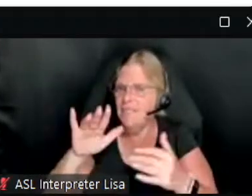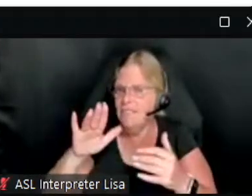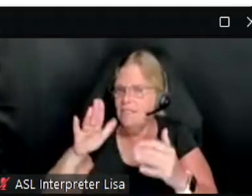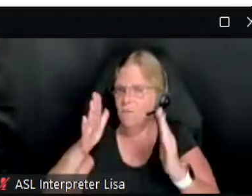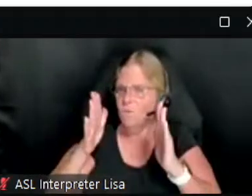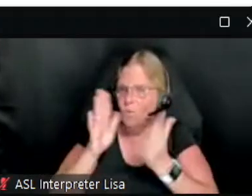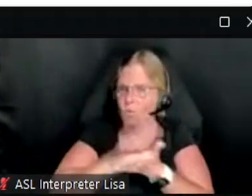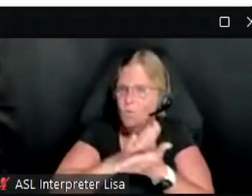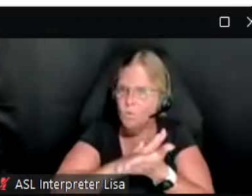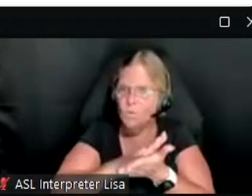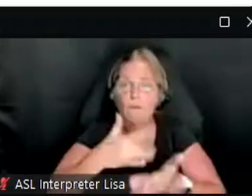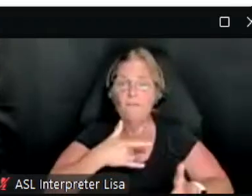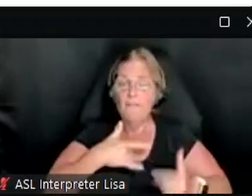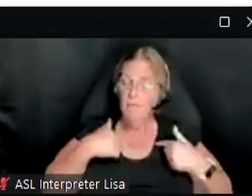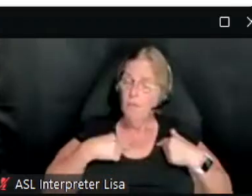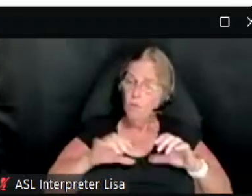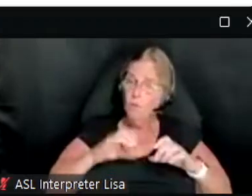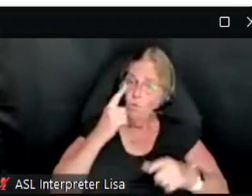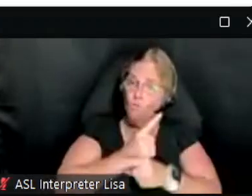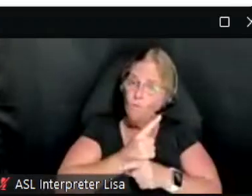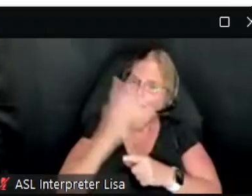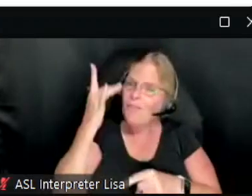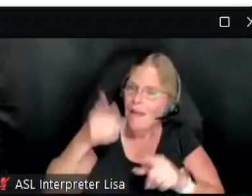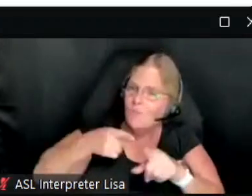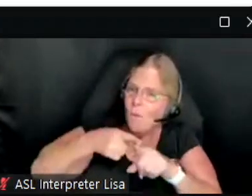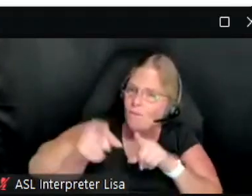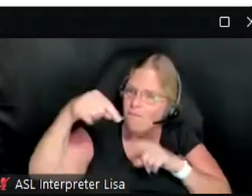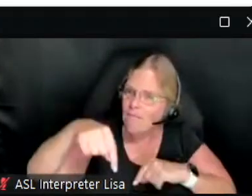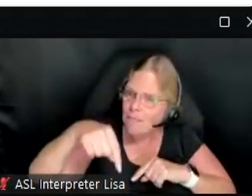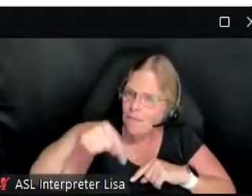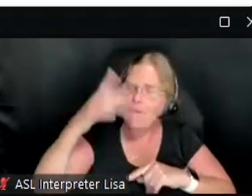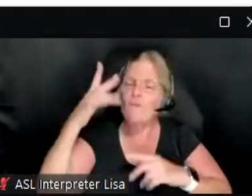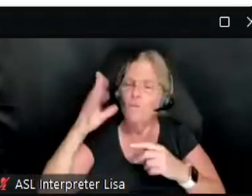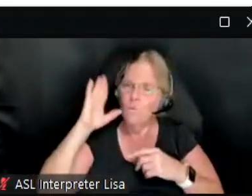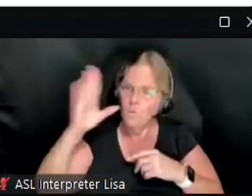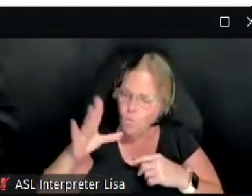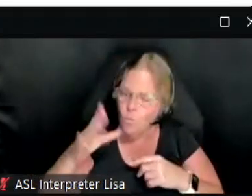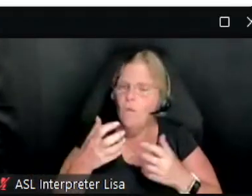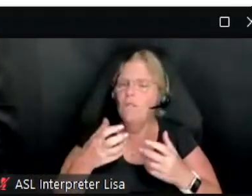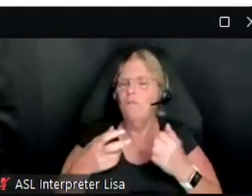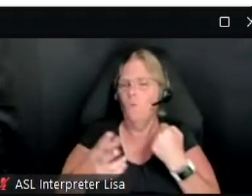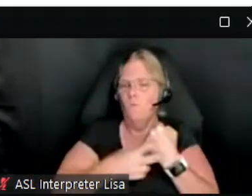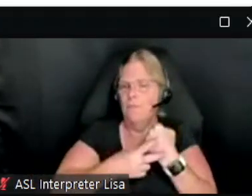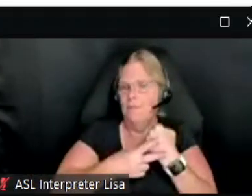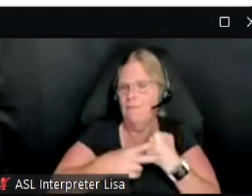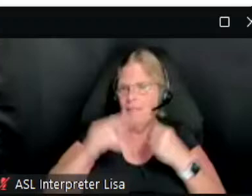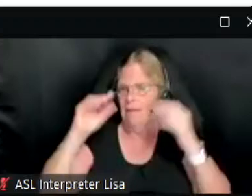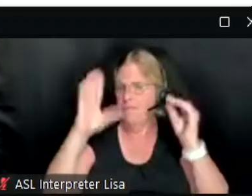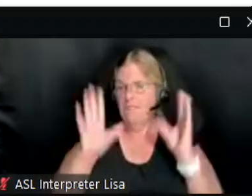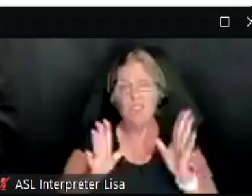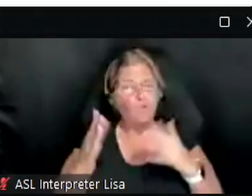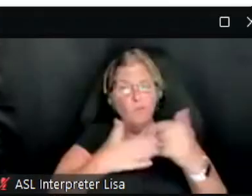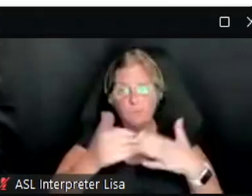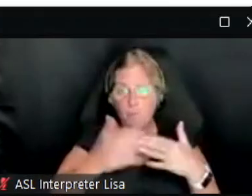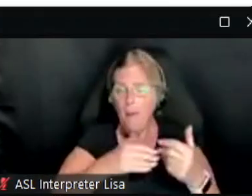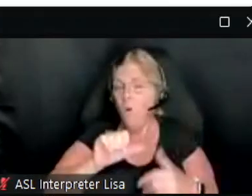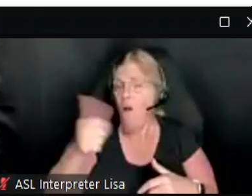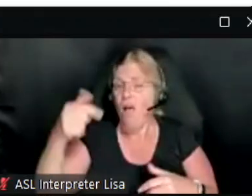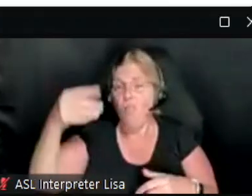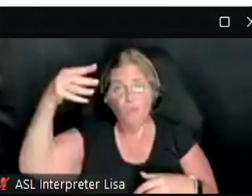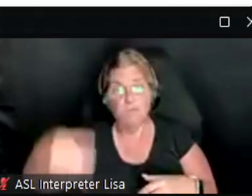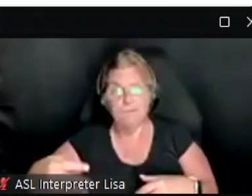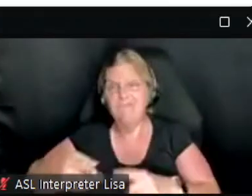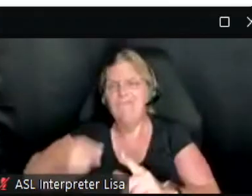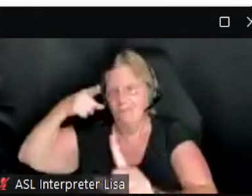right things for kids, and that's why they went into this job field, that will retain teachers left and right. Everything else is great, but that's the bottom